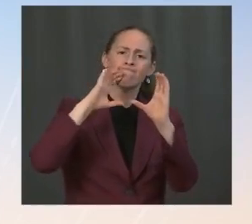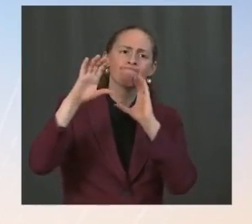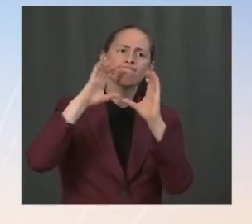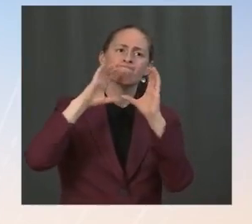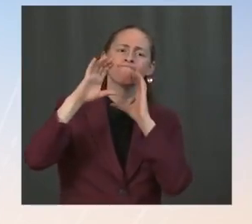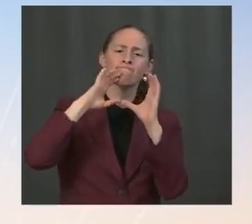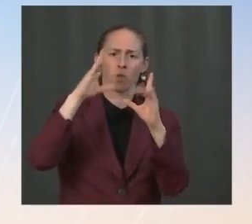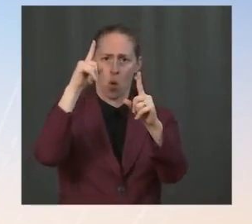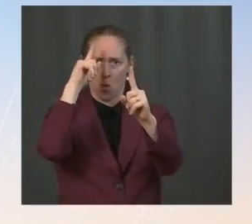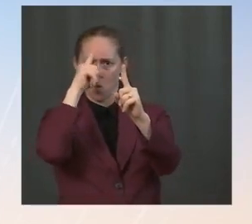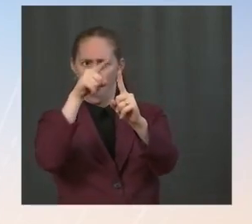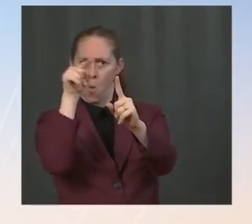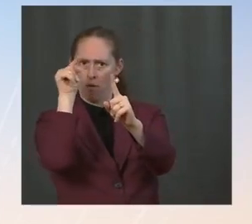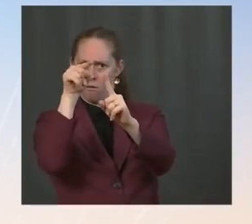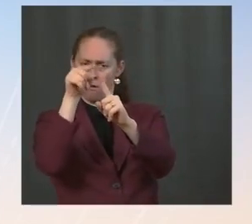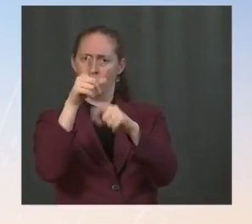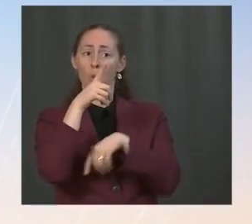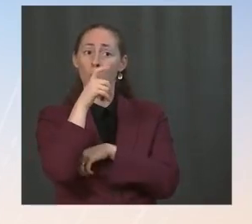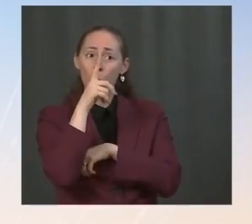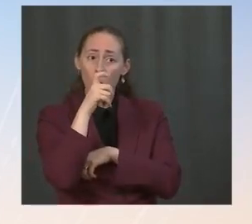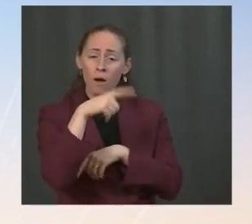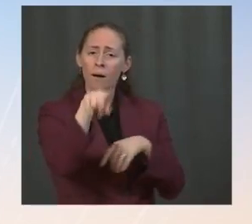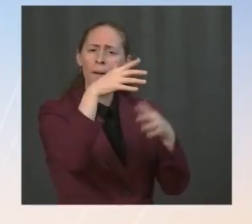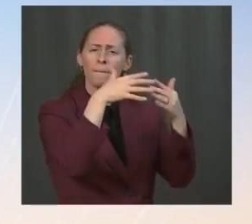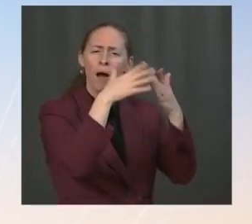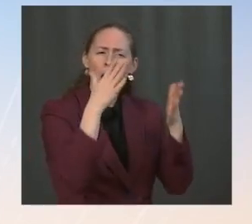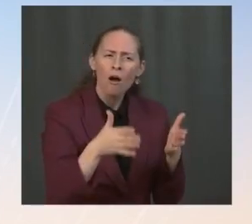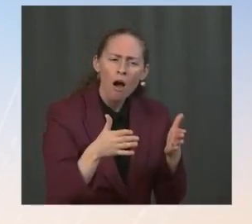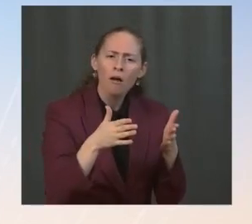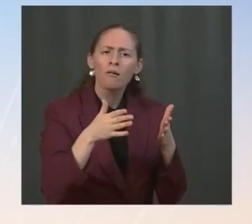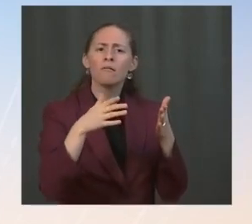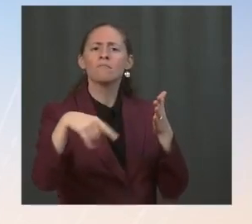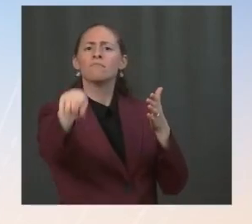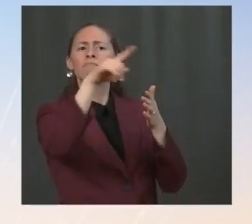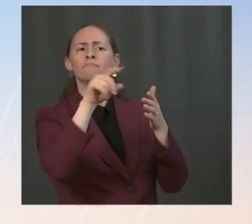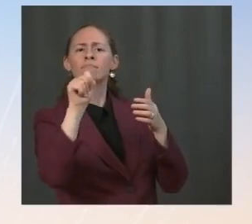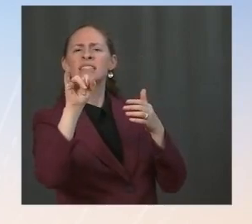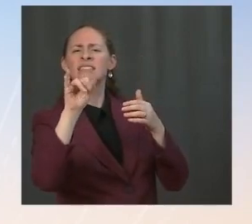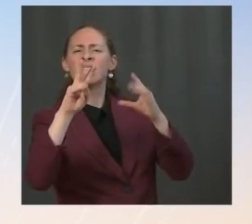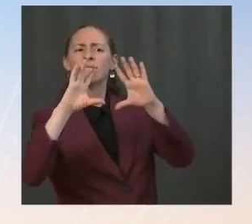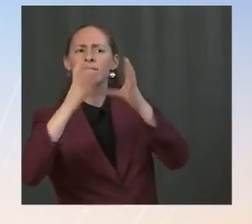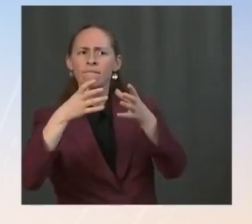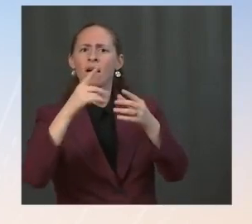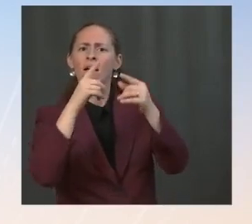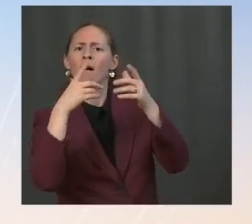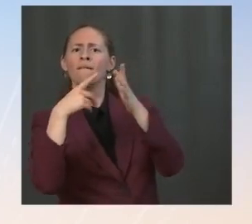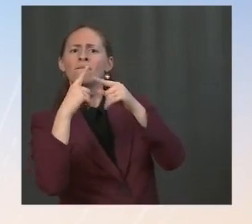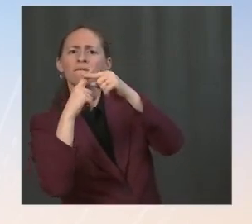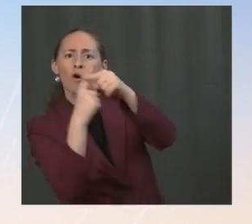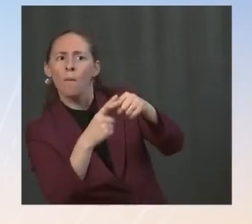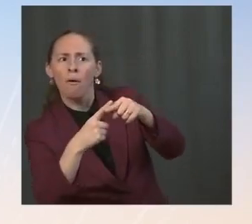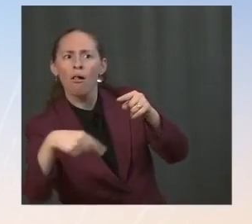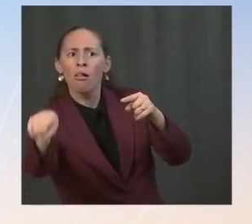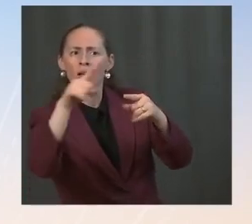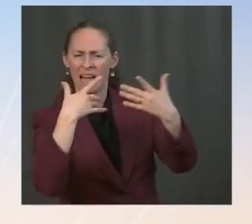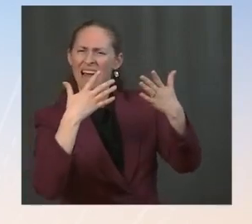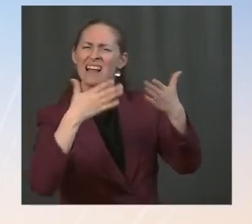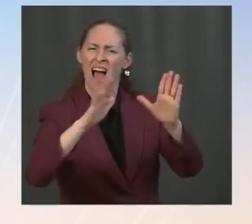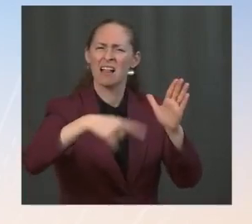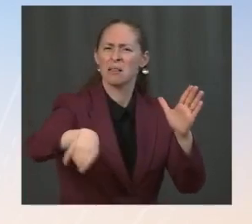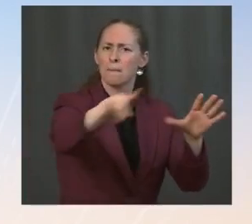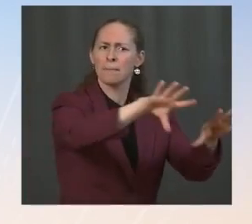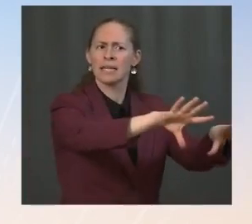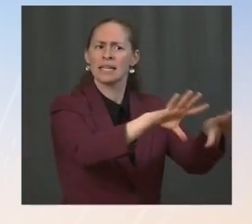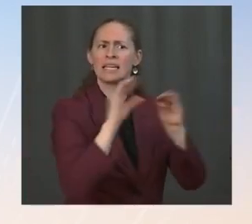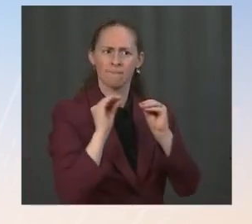Afghan partners and our allies out. And the fact that we have evacuated 7,000 people in the last 12 or 13 hours now